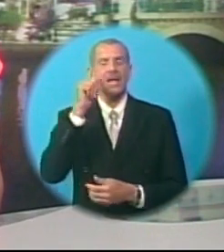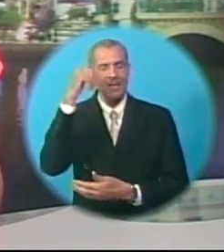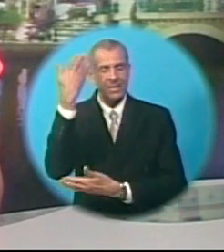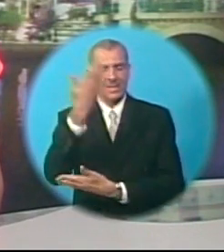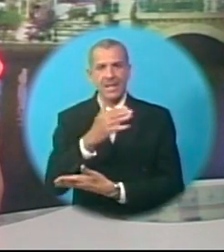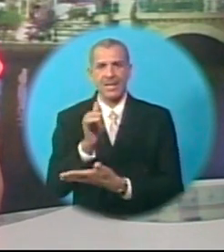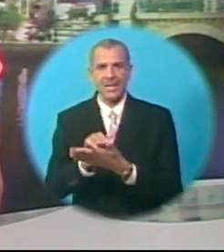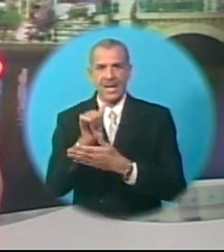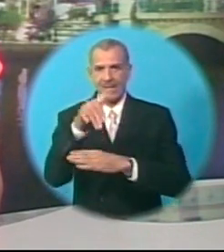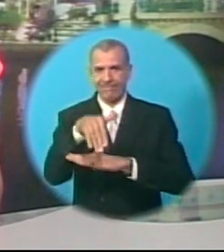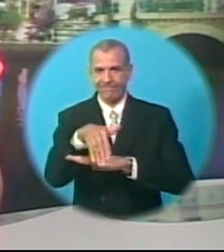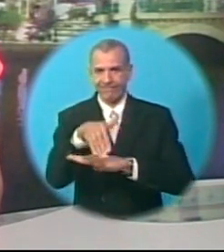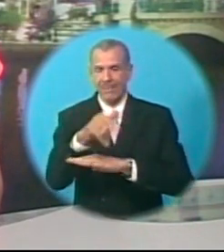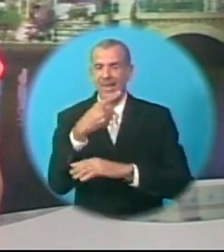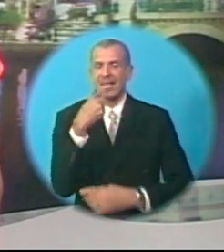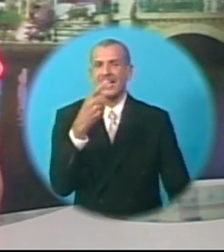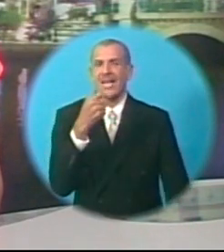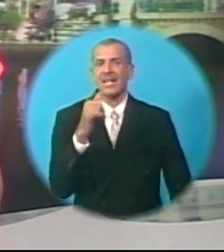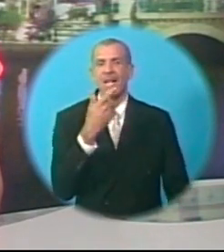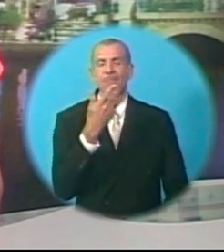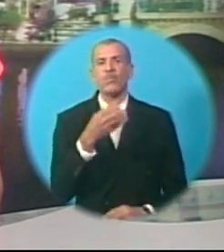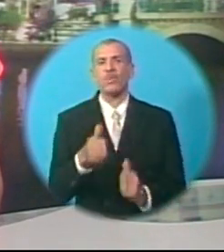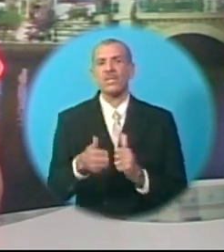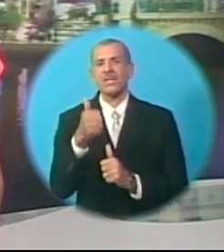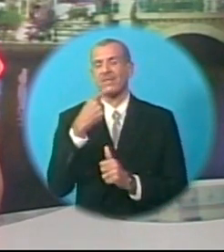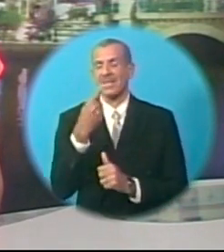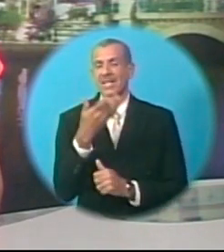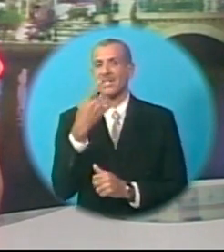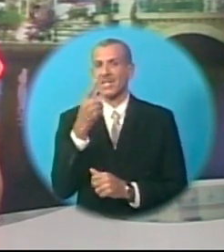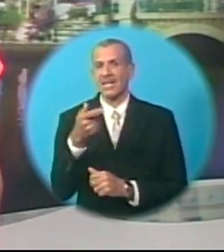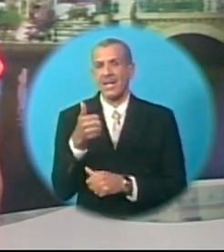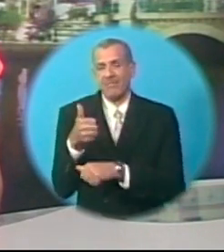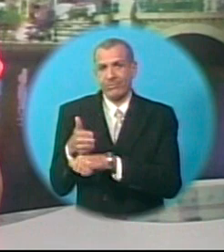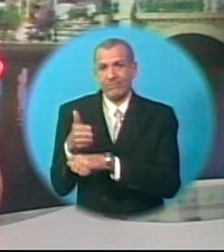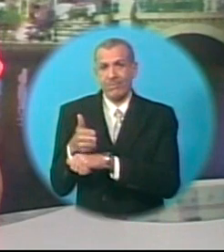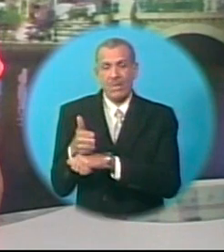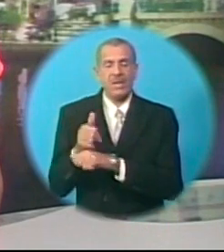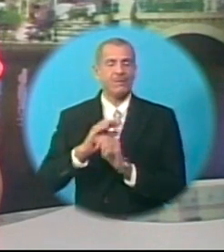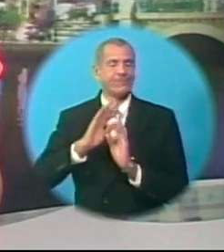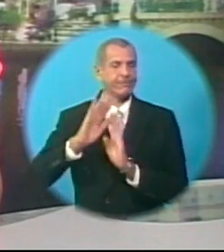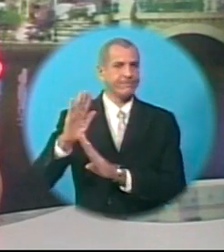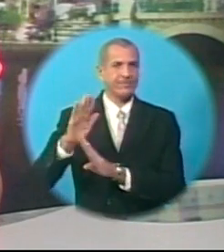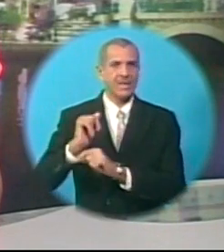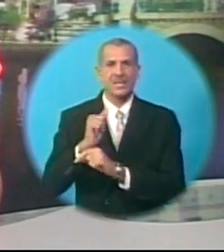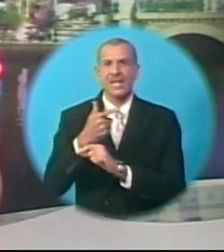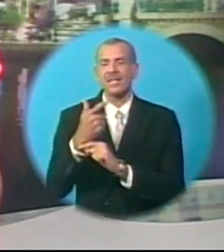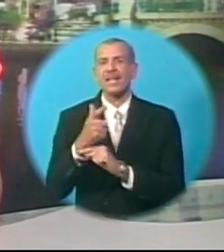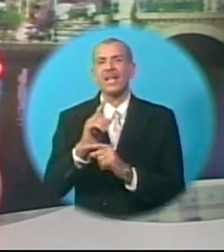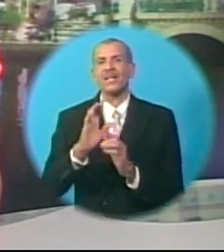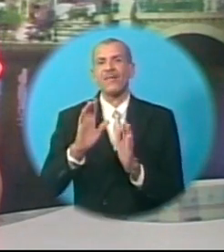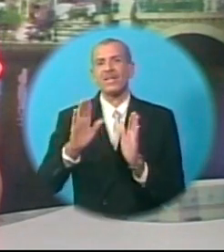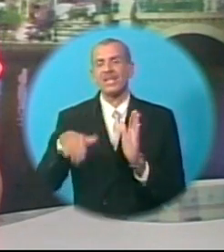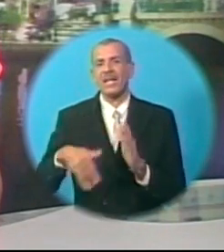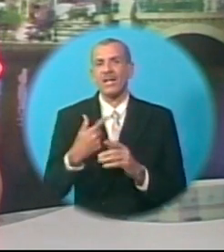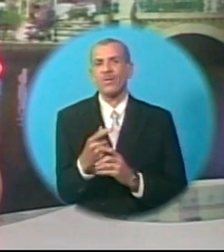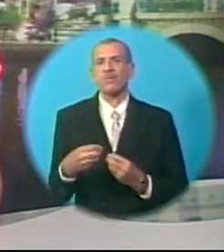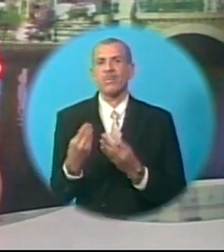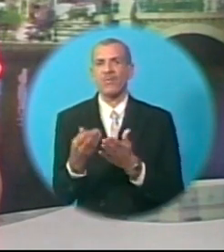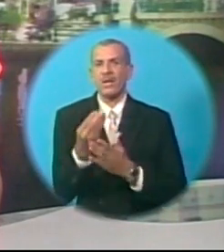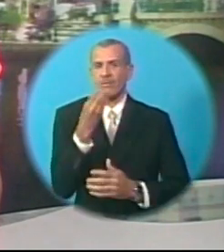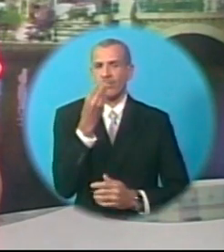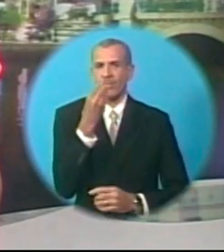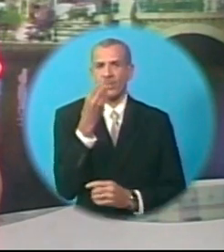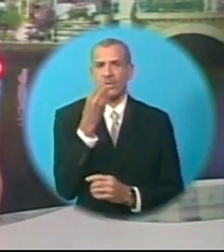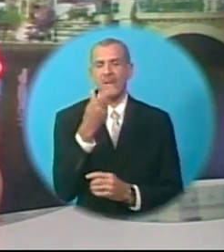Now, local officials also refuted most of King's claims, saying despite the late hour, provision was made for something to eat based on what